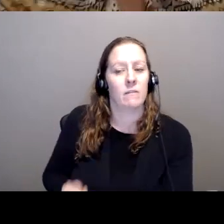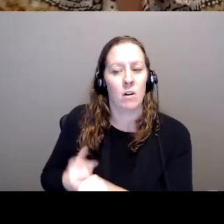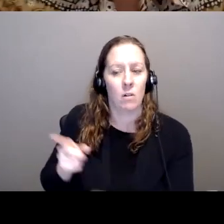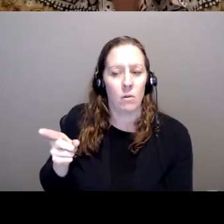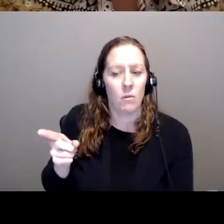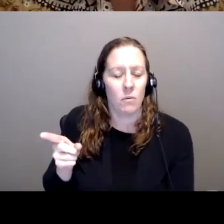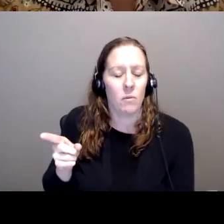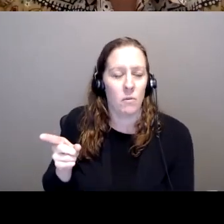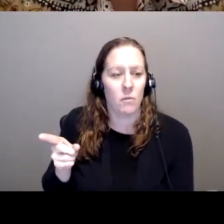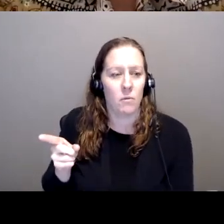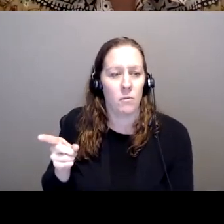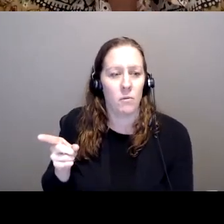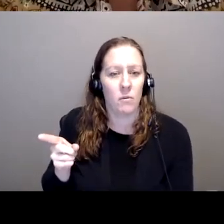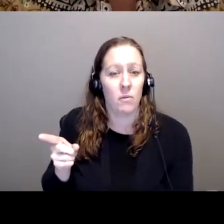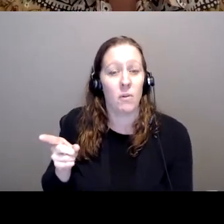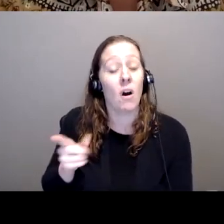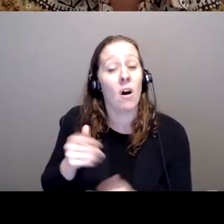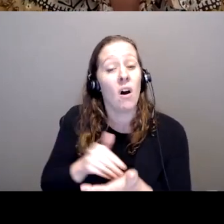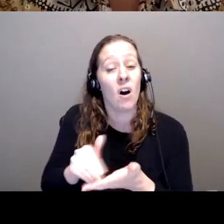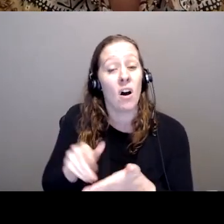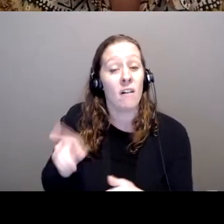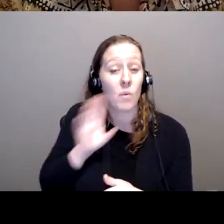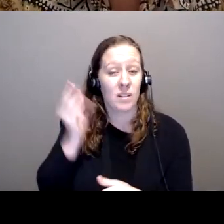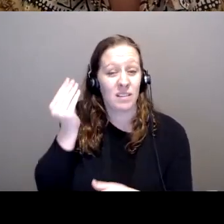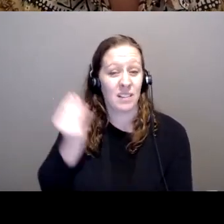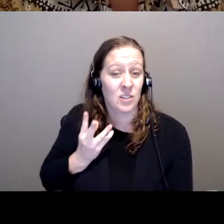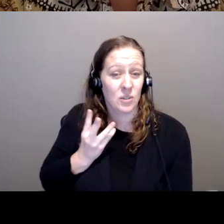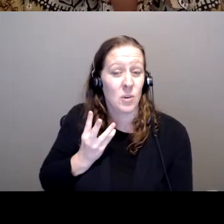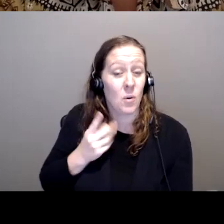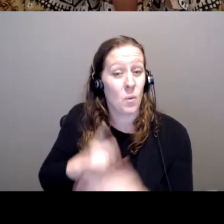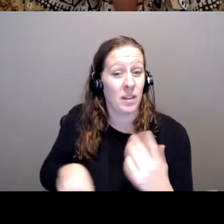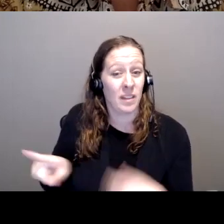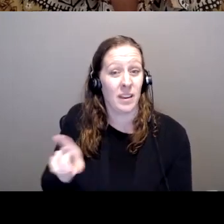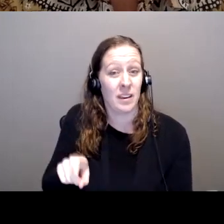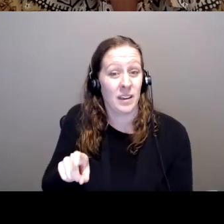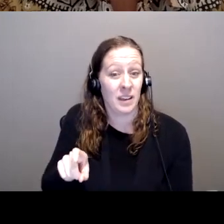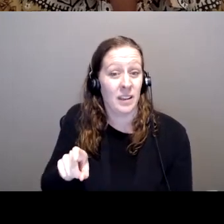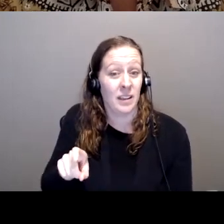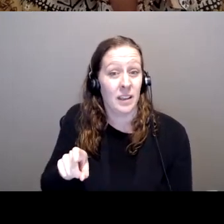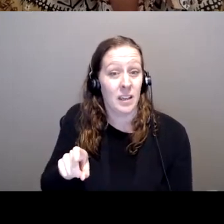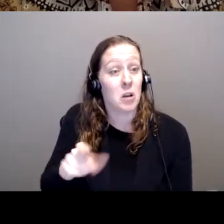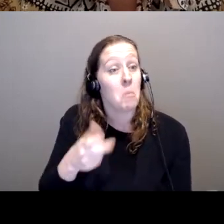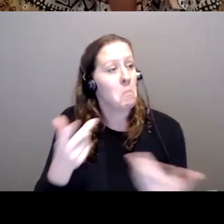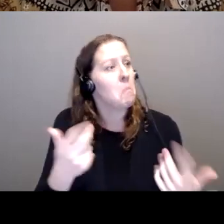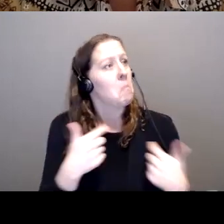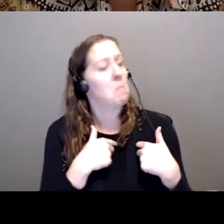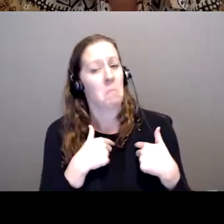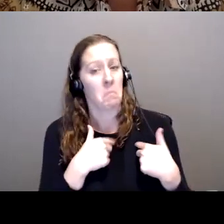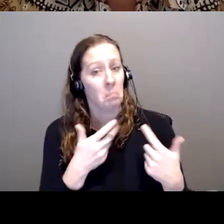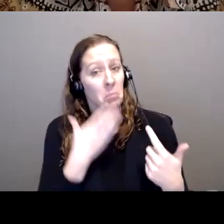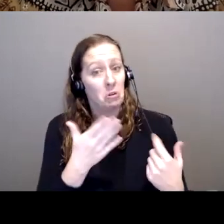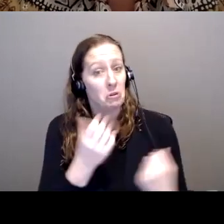most times it is that they would let us know that they have been well supported and would like